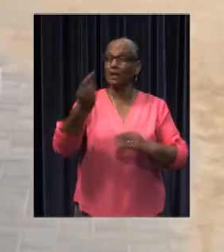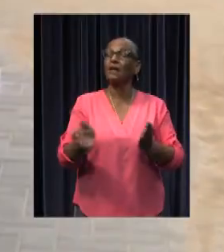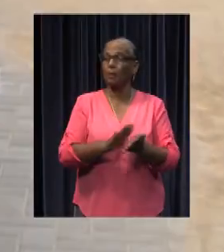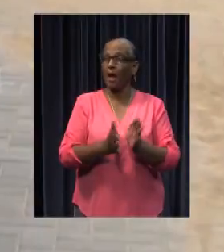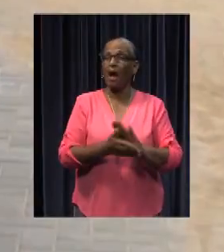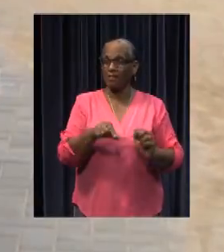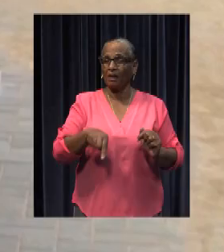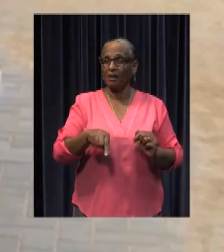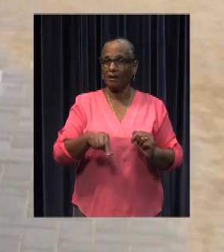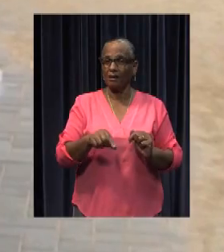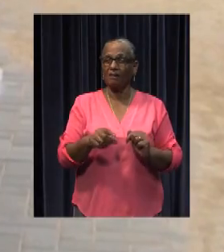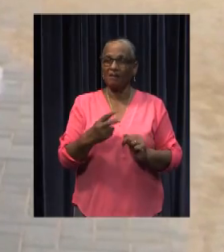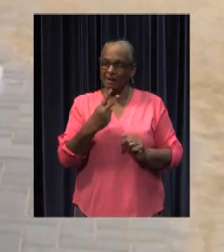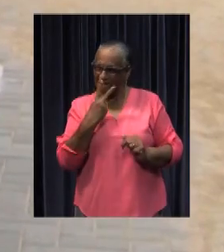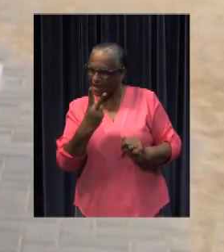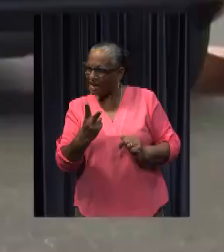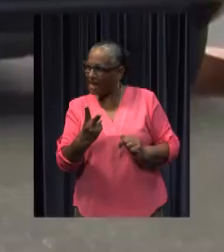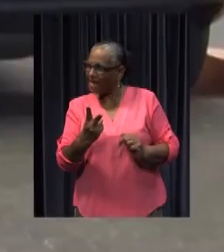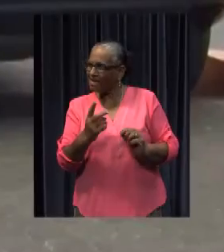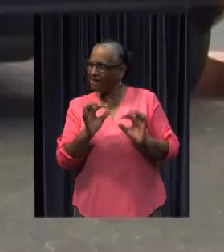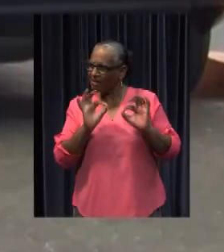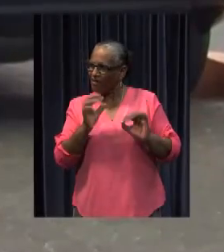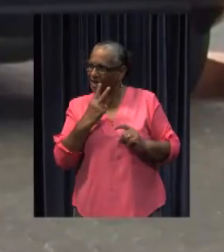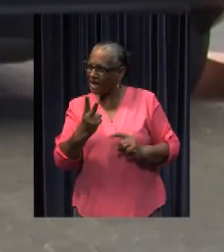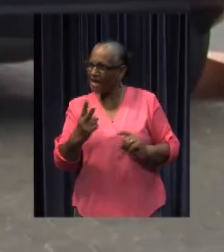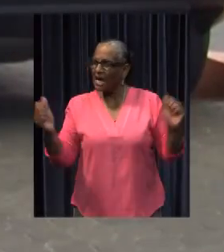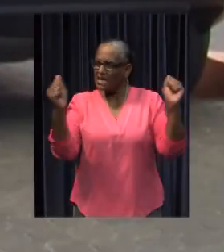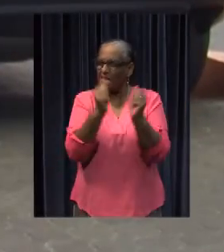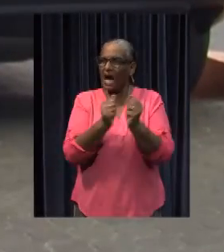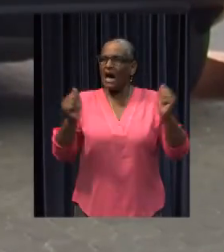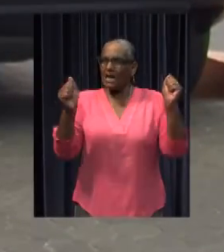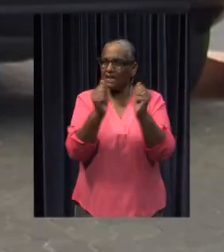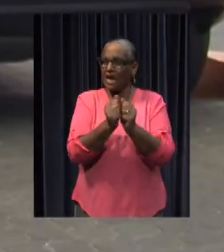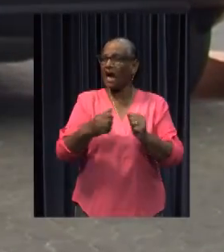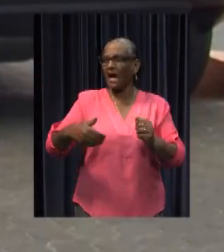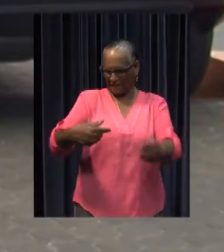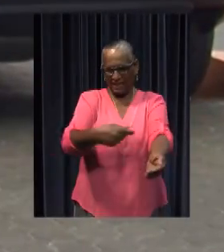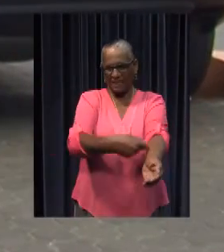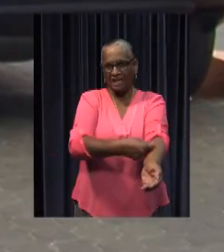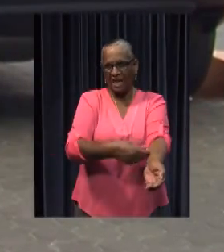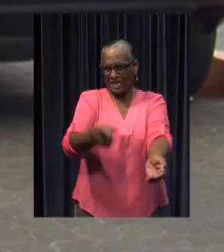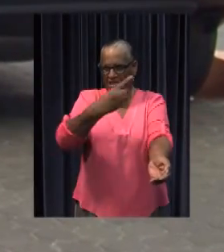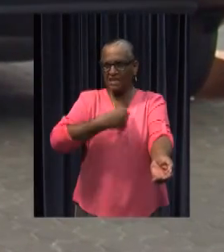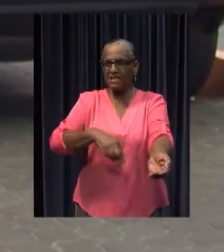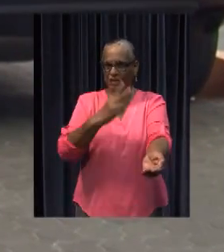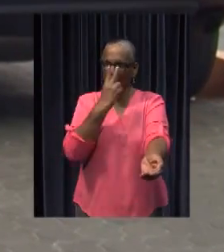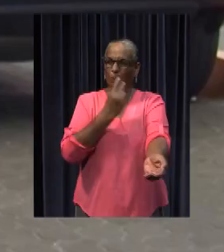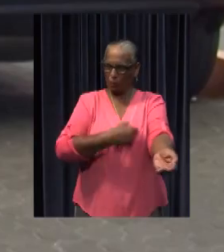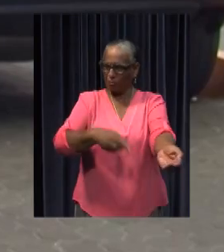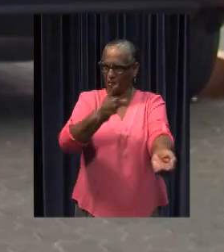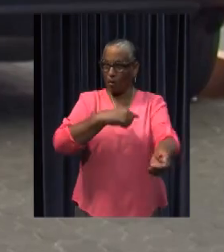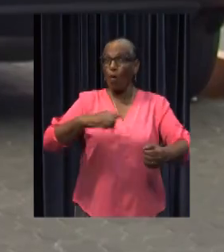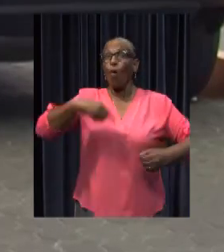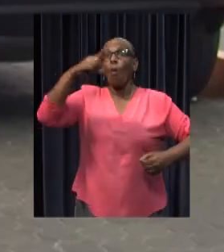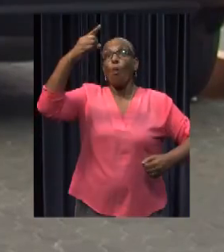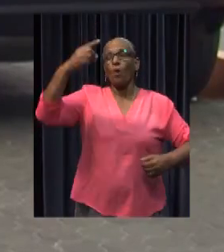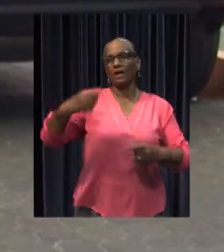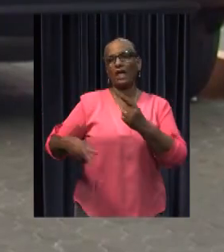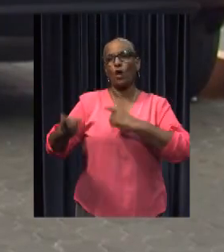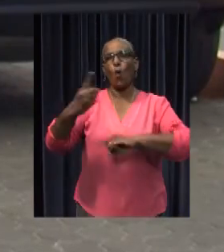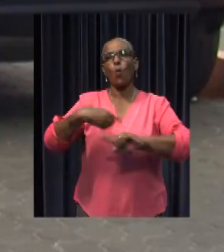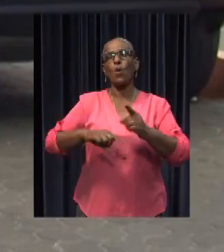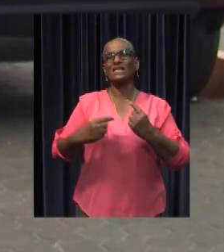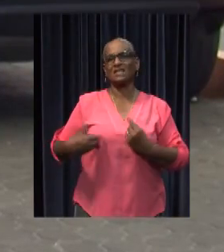medical procedure. A simple calculation shows that the annual cost per dialysis patient is higher than those